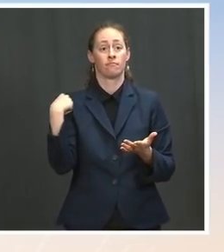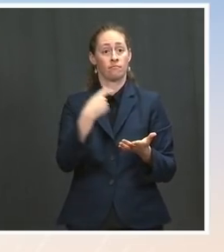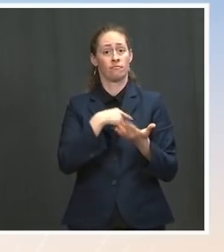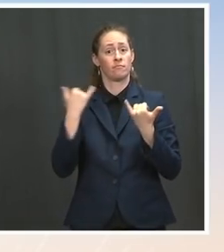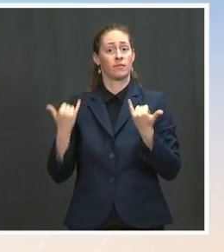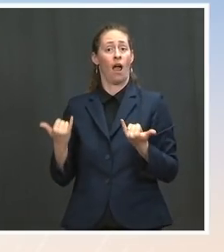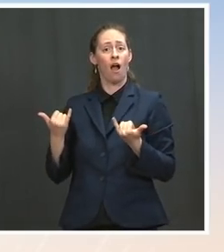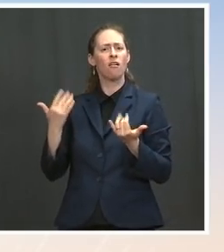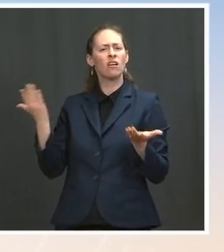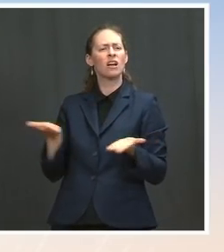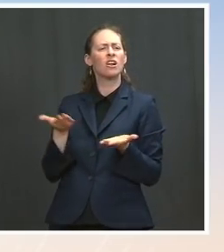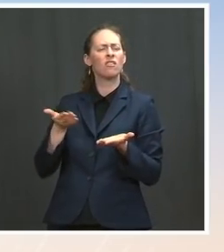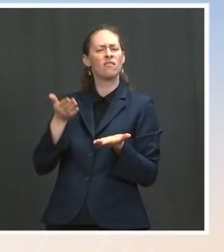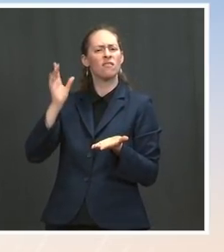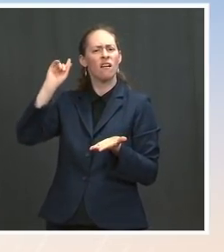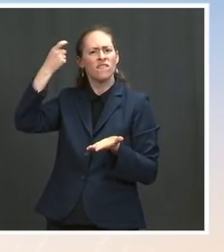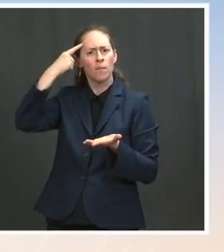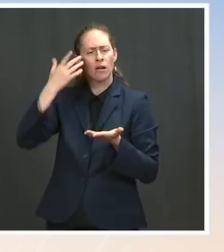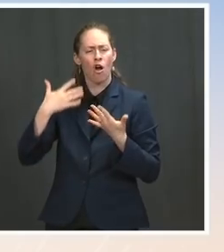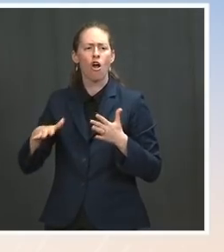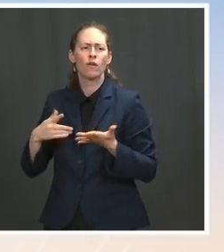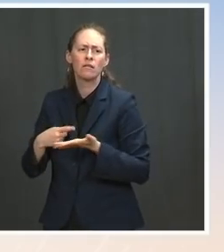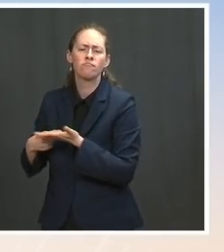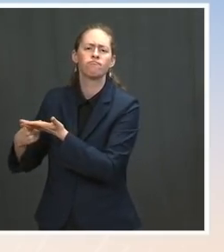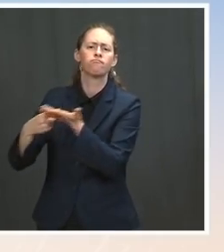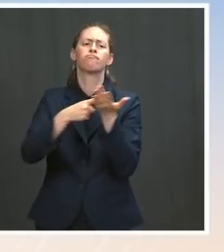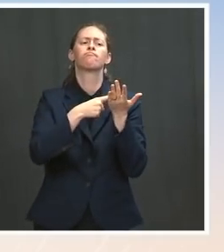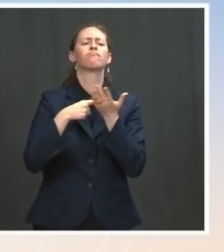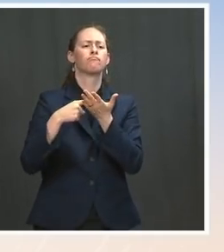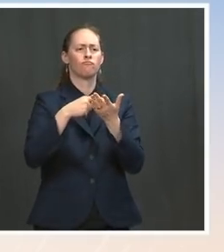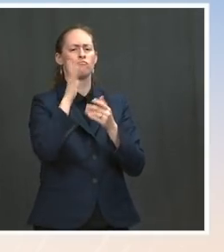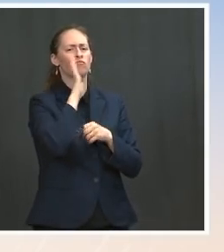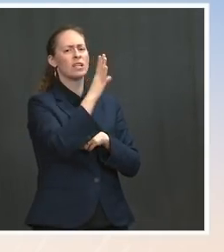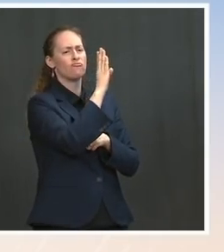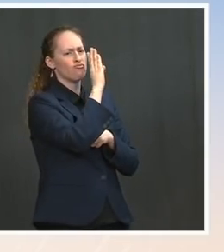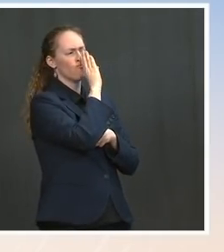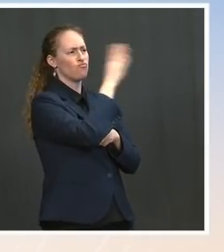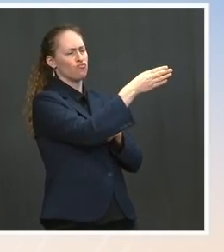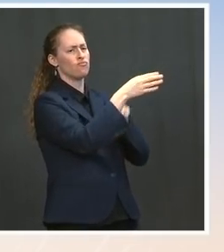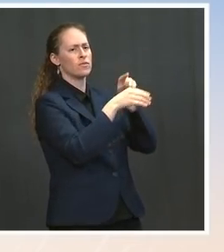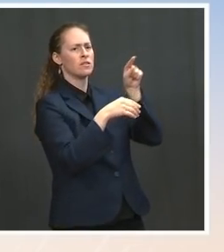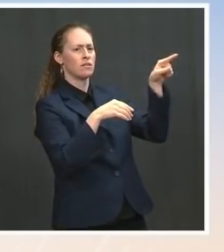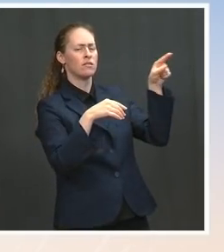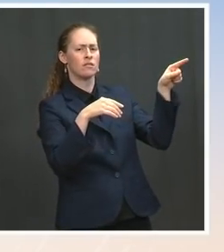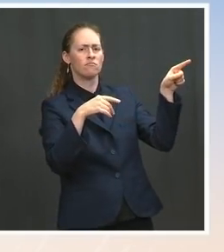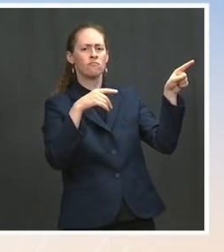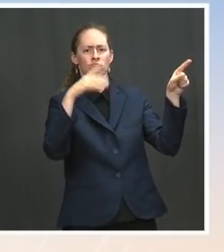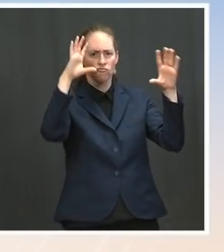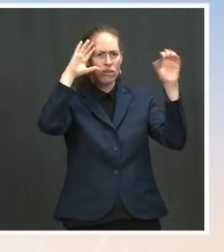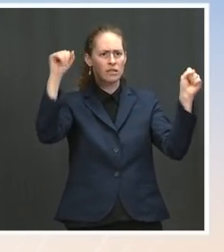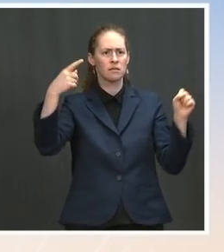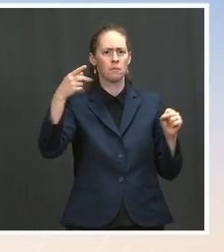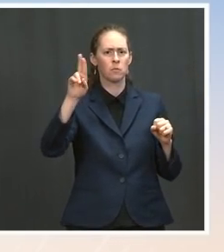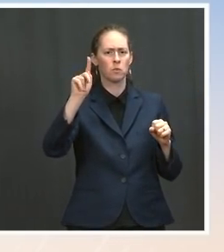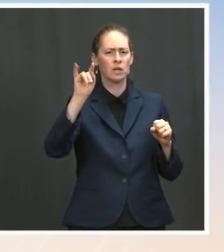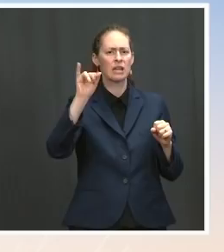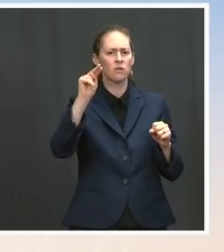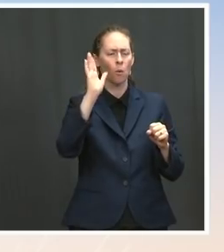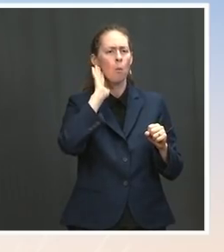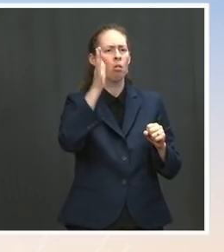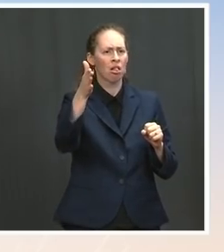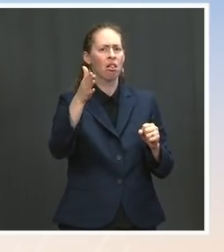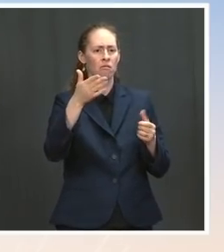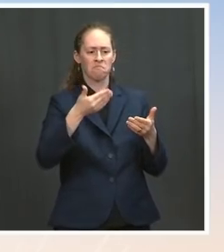direct one-on-one discussions or direct discussions with President Putin and President Biden happening in just a couple of